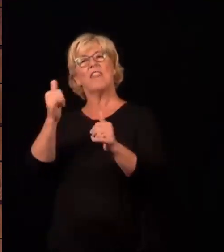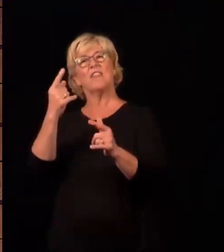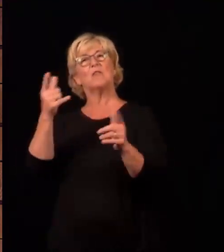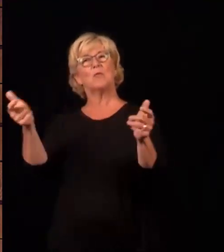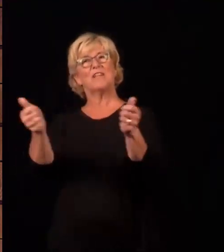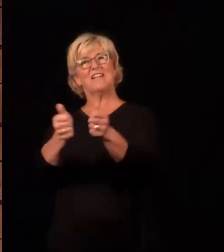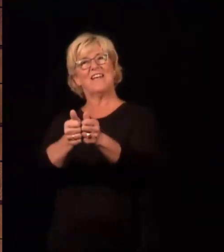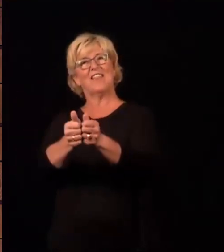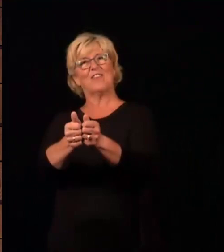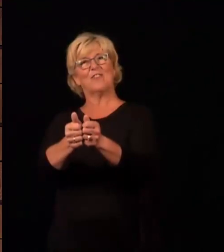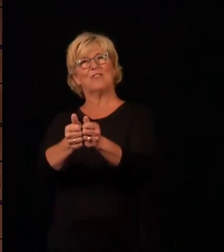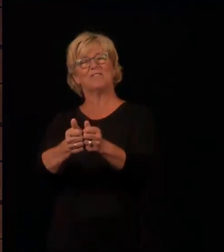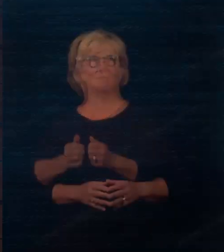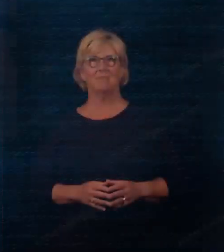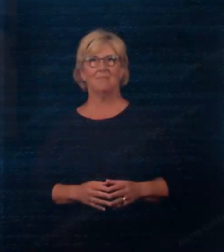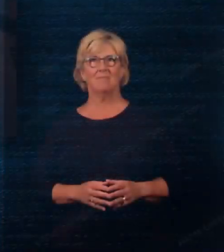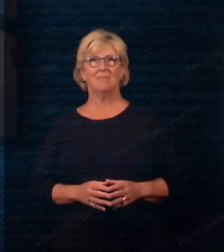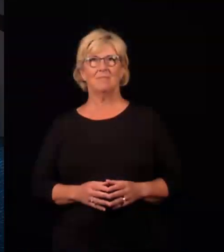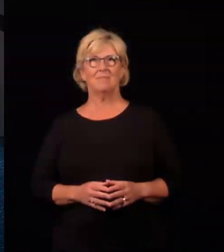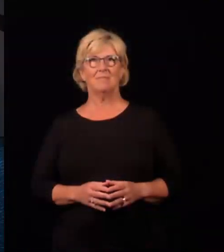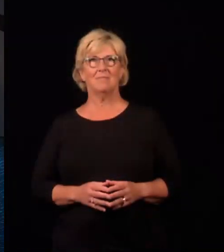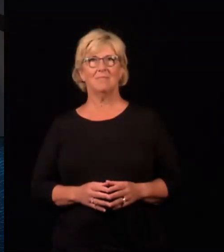together.